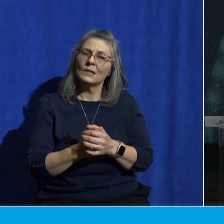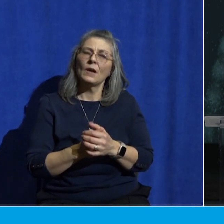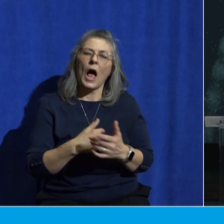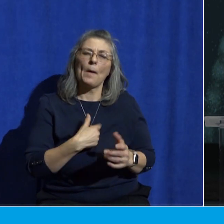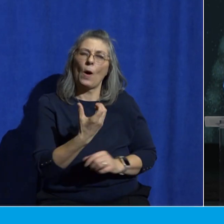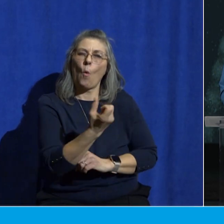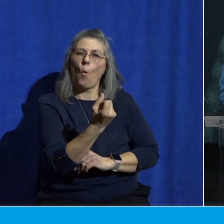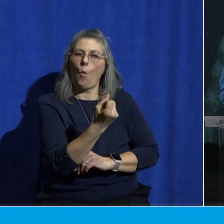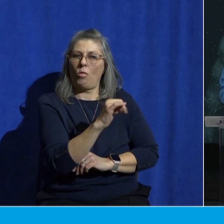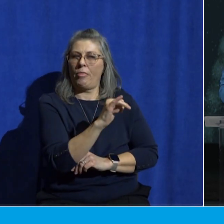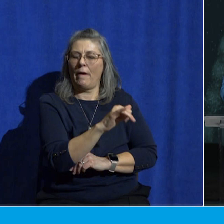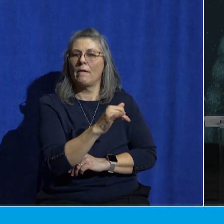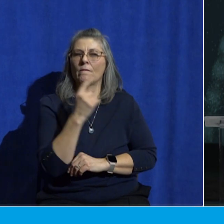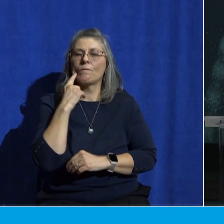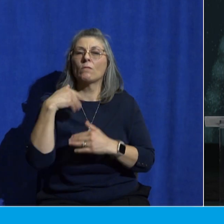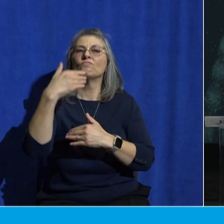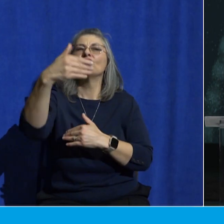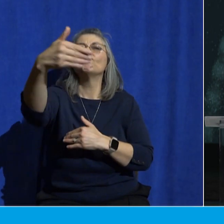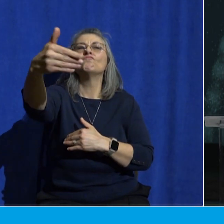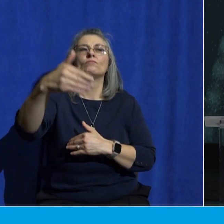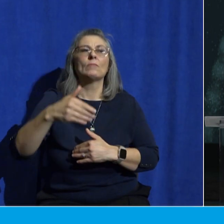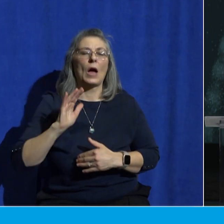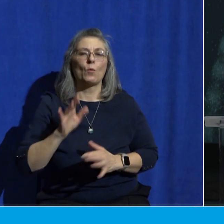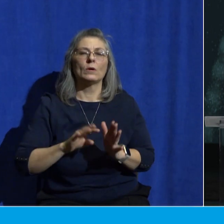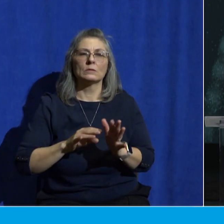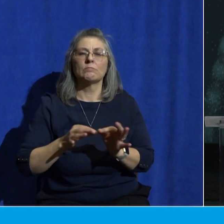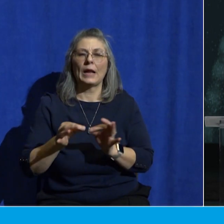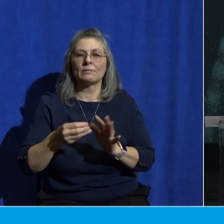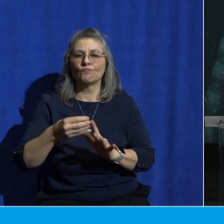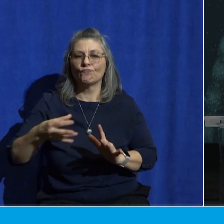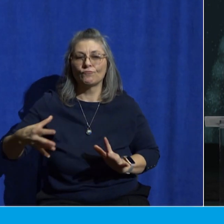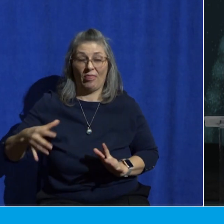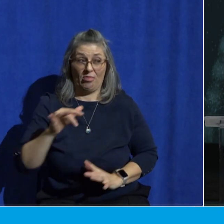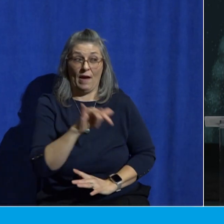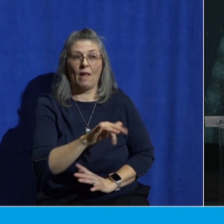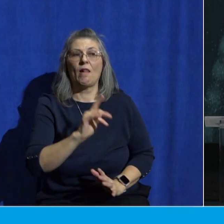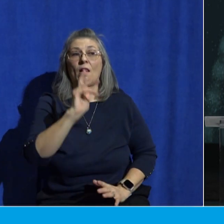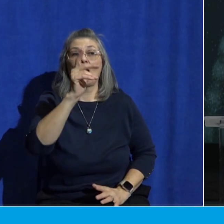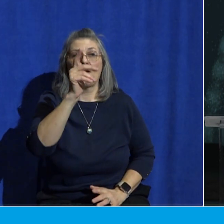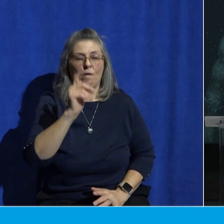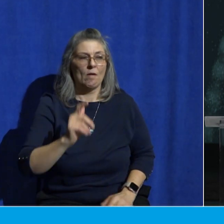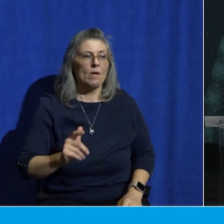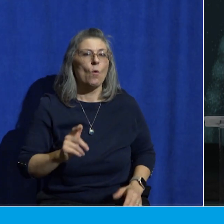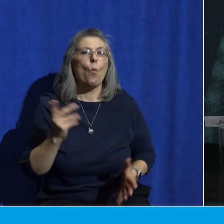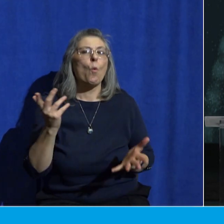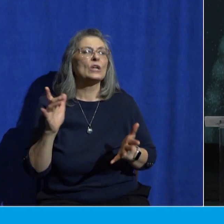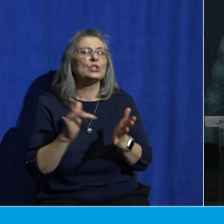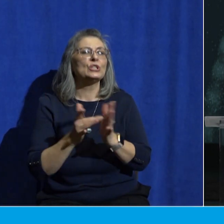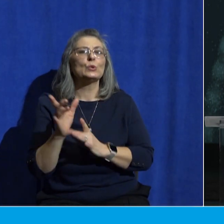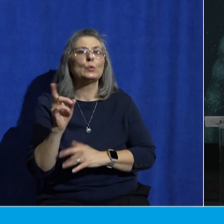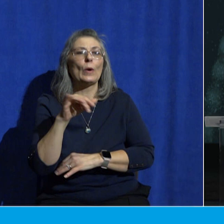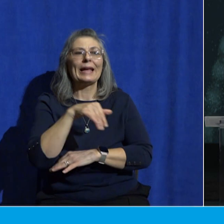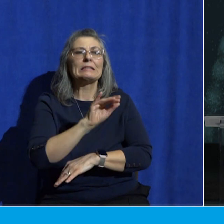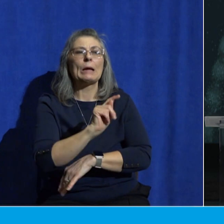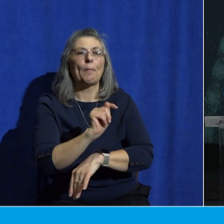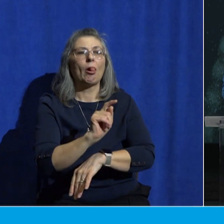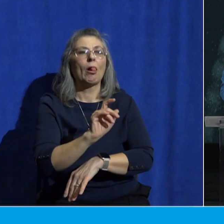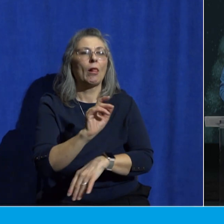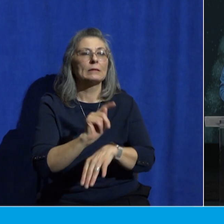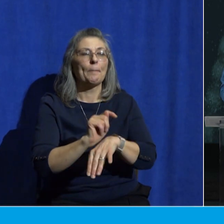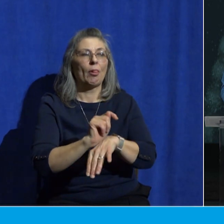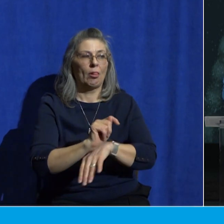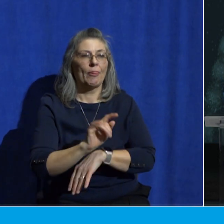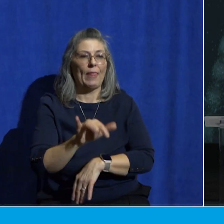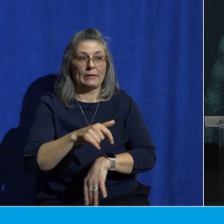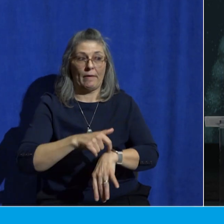full development of this one for the weeks to come as we look at what Jesus did in the temple during those days. But the